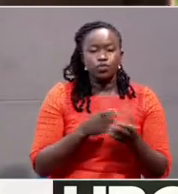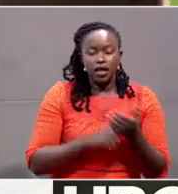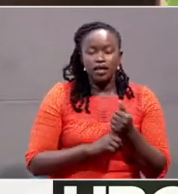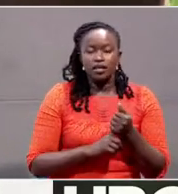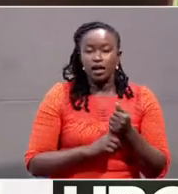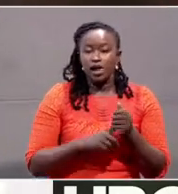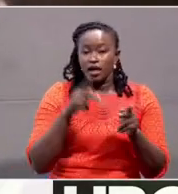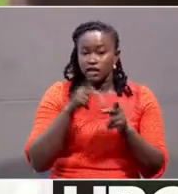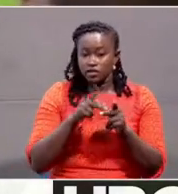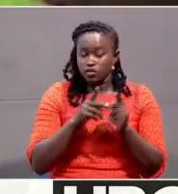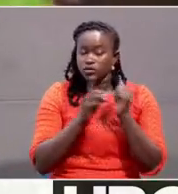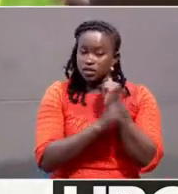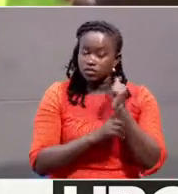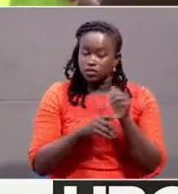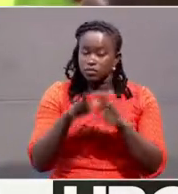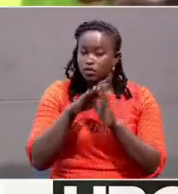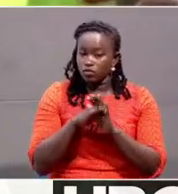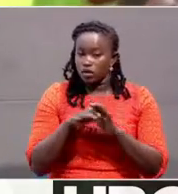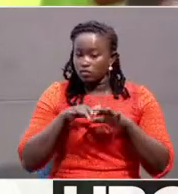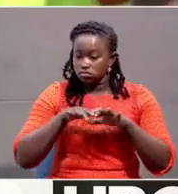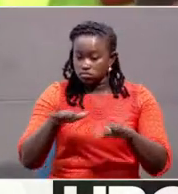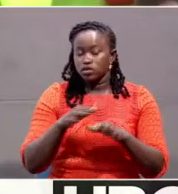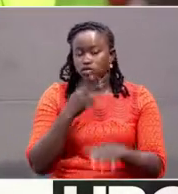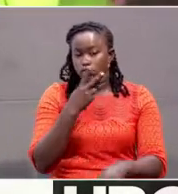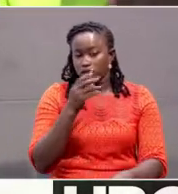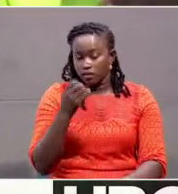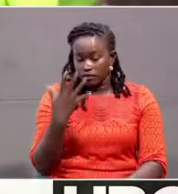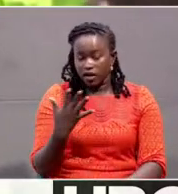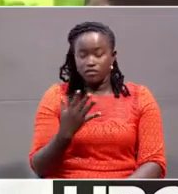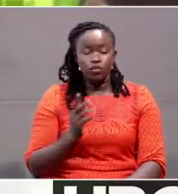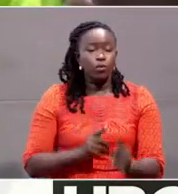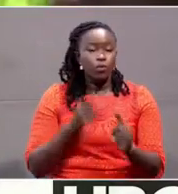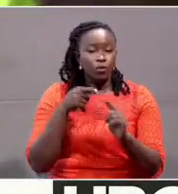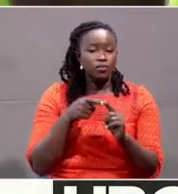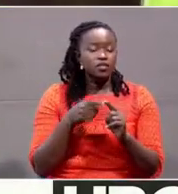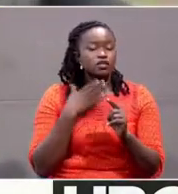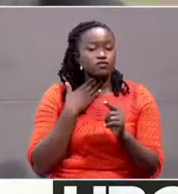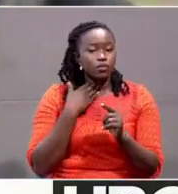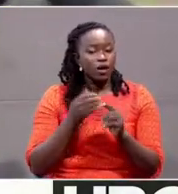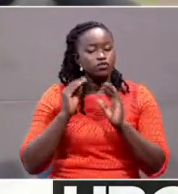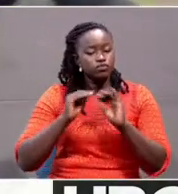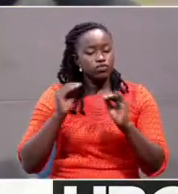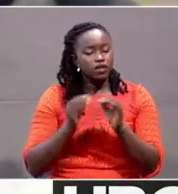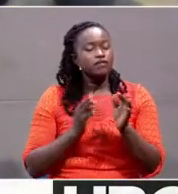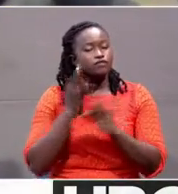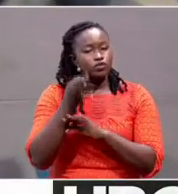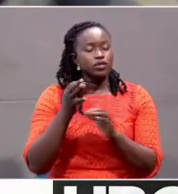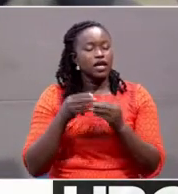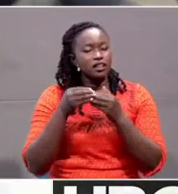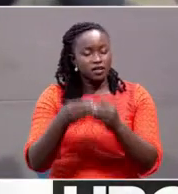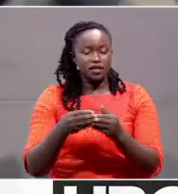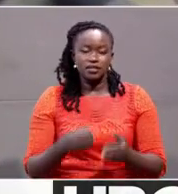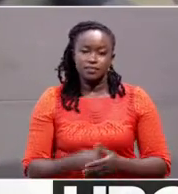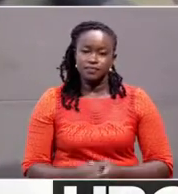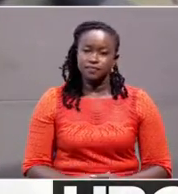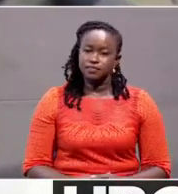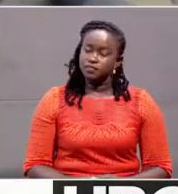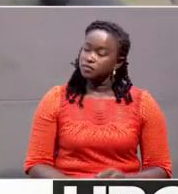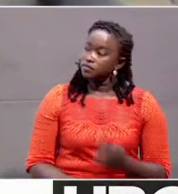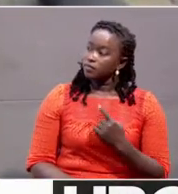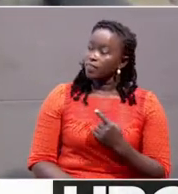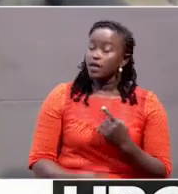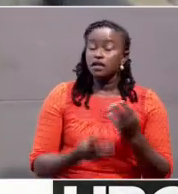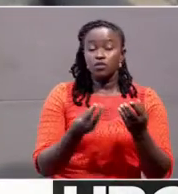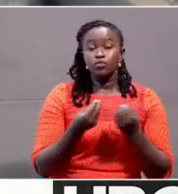program, which was enrolled in 2005, was aimed at building future leaders. It has given us